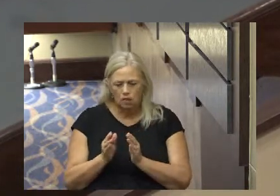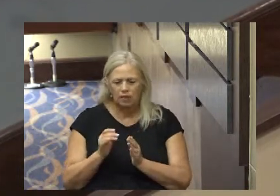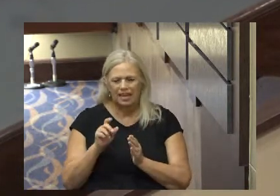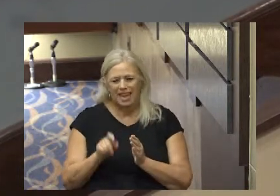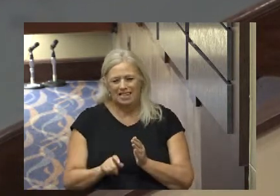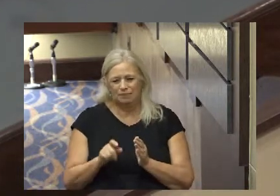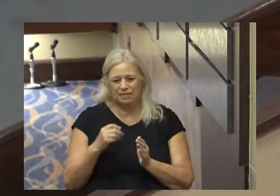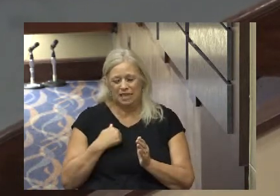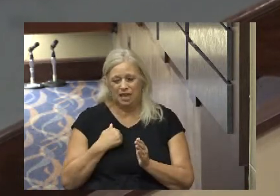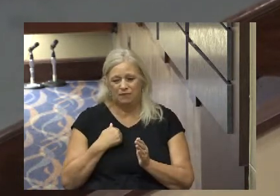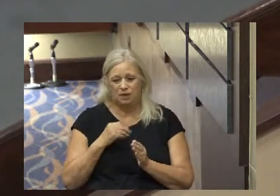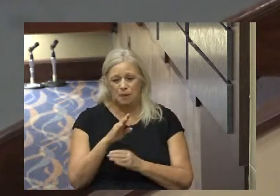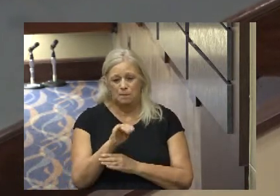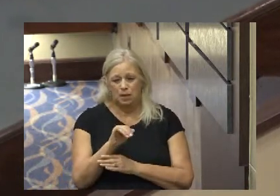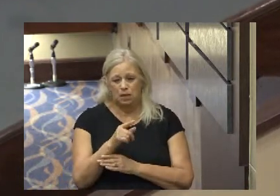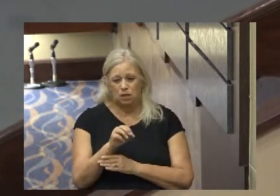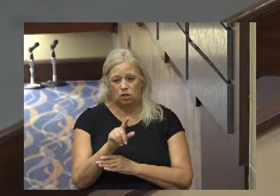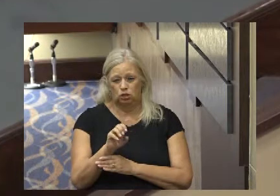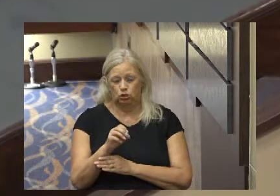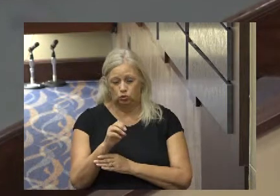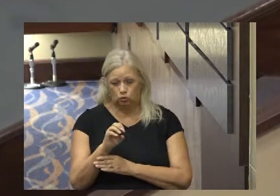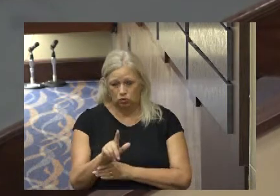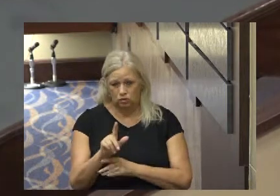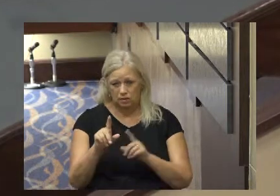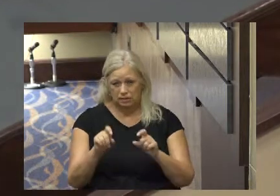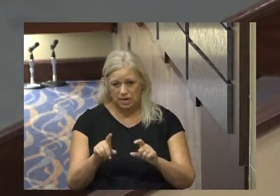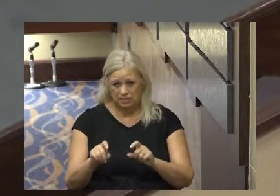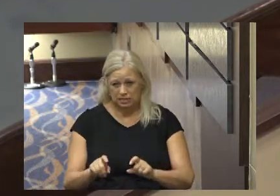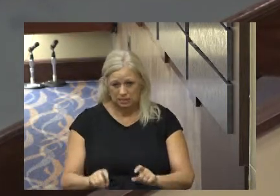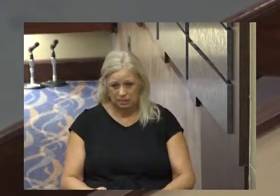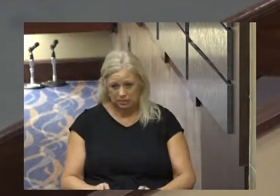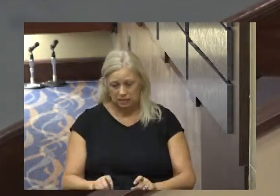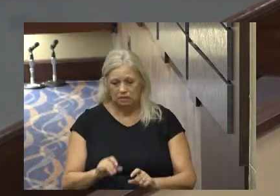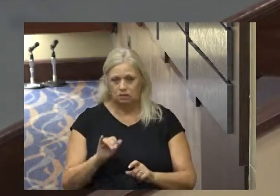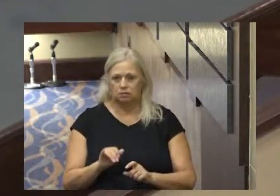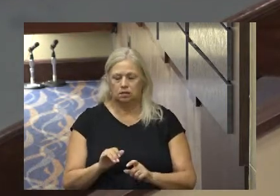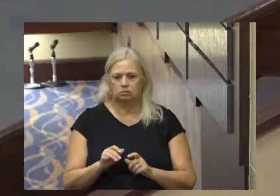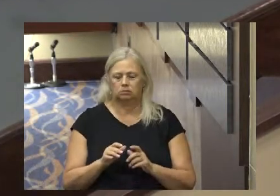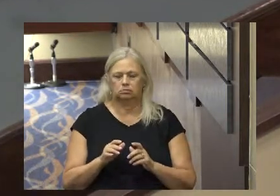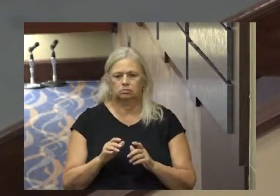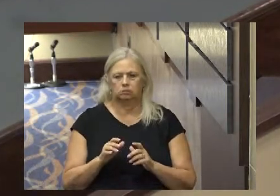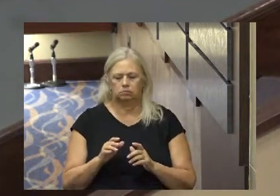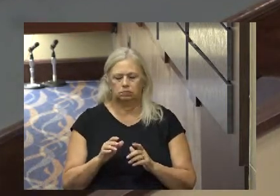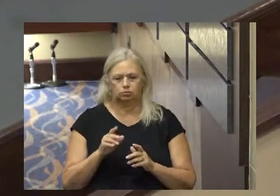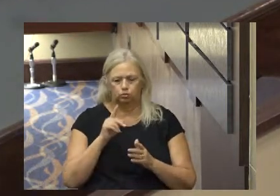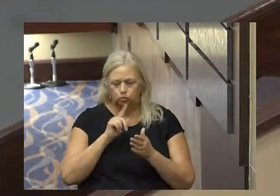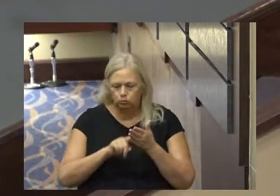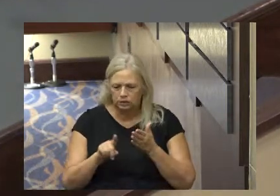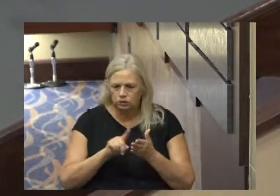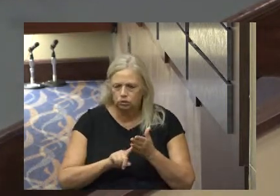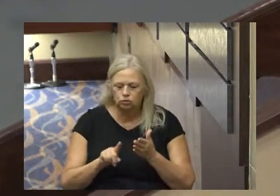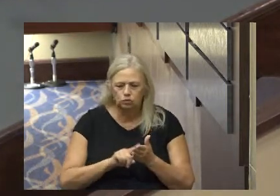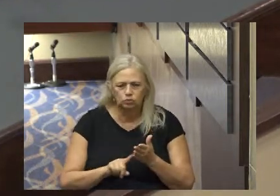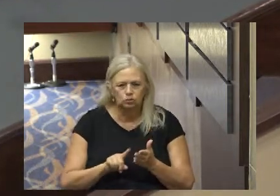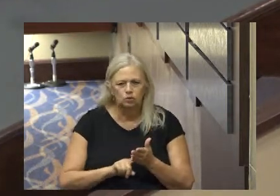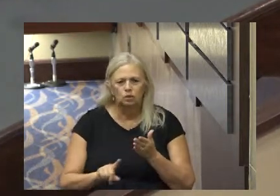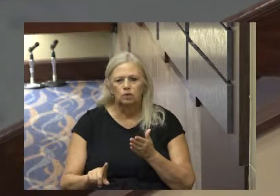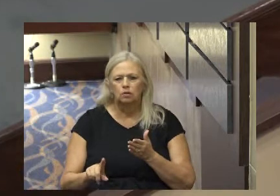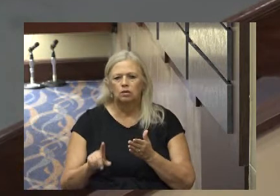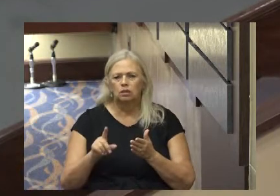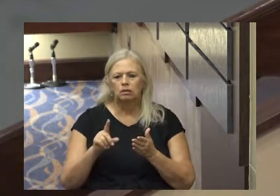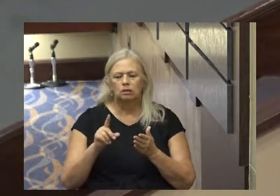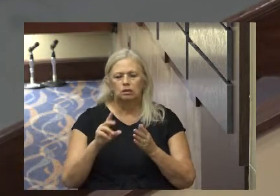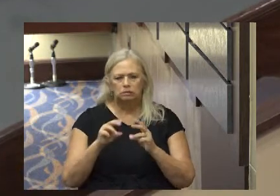to it, some of the cataloging and study that's done to it, has taken a considerable amount of research time. So this has transpired over